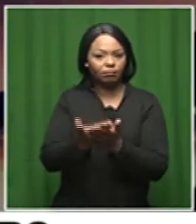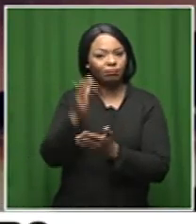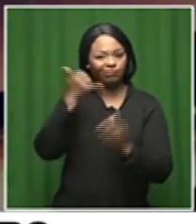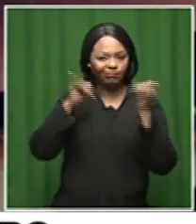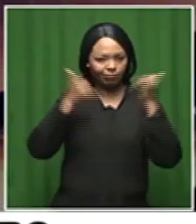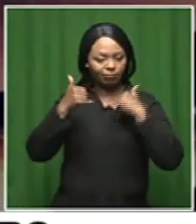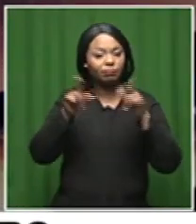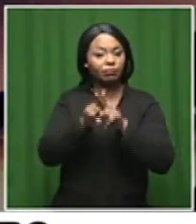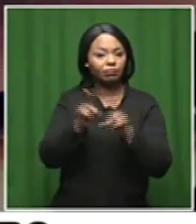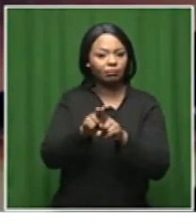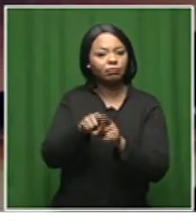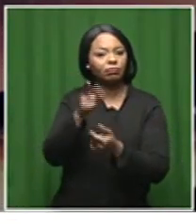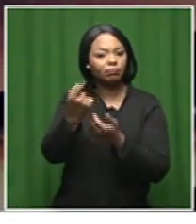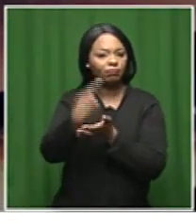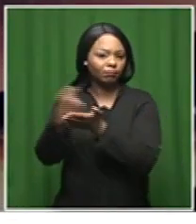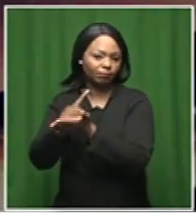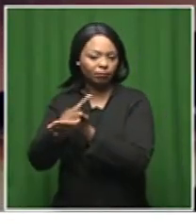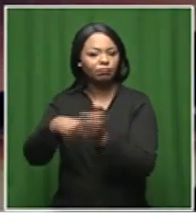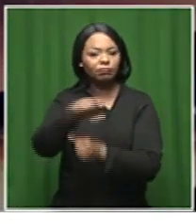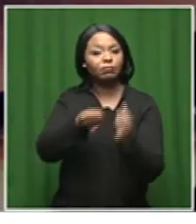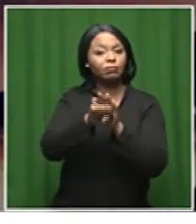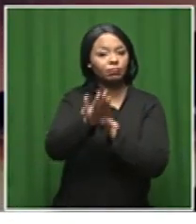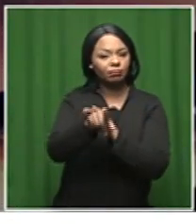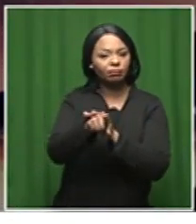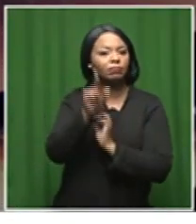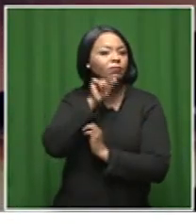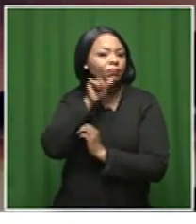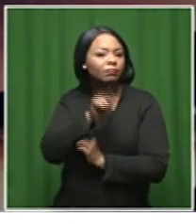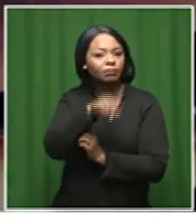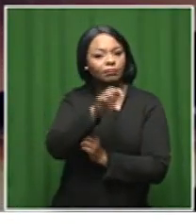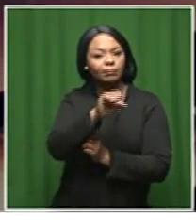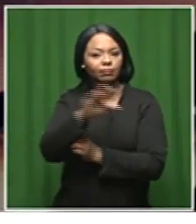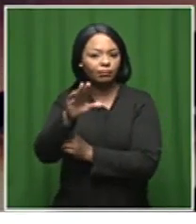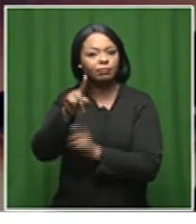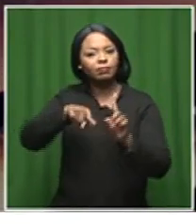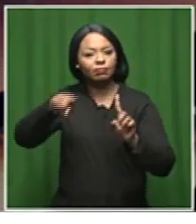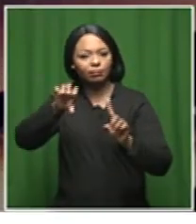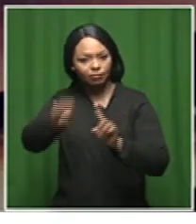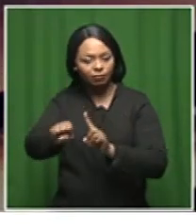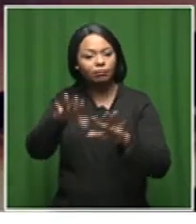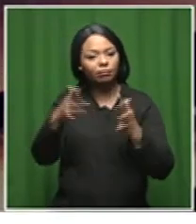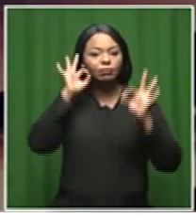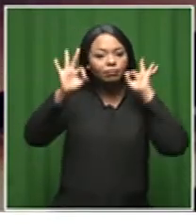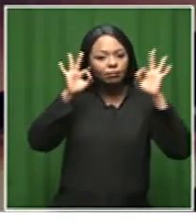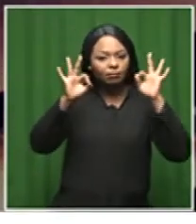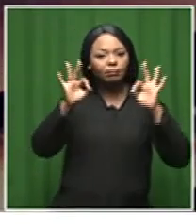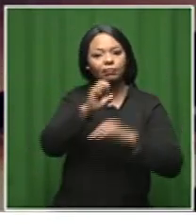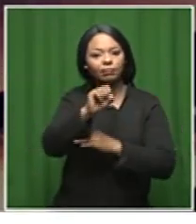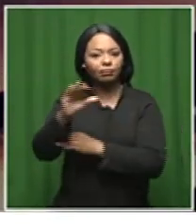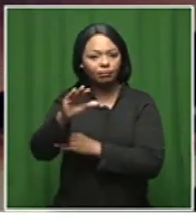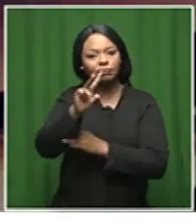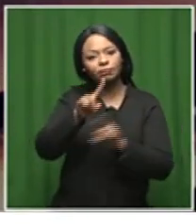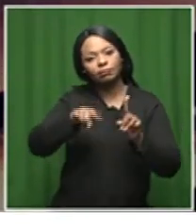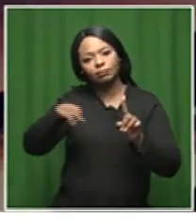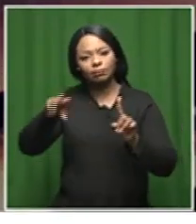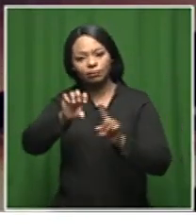011-714-5877. You can also share your thoughts with us on social media using Twitter at SABC Vital Signs or Facebook, and that is